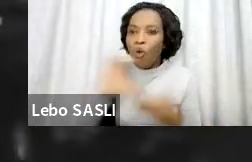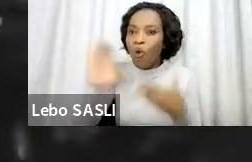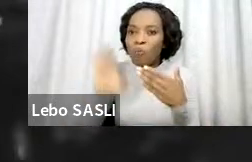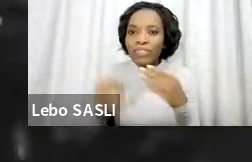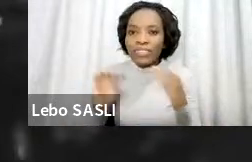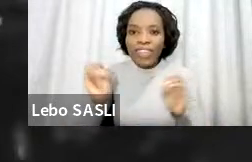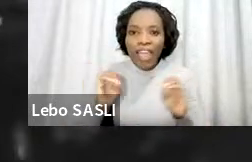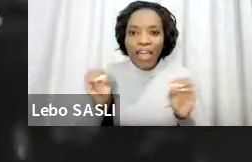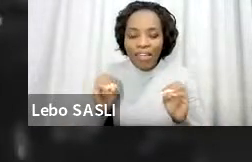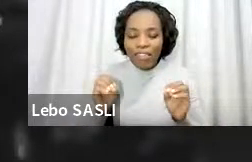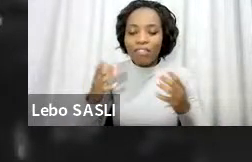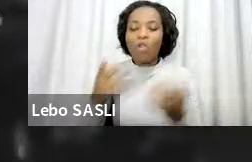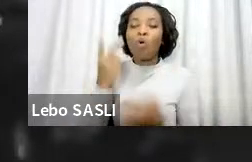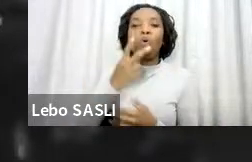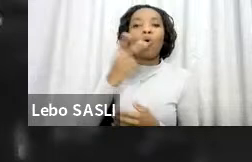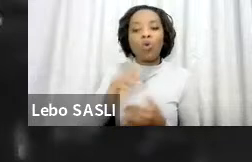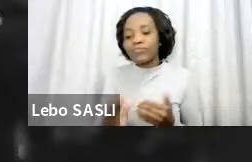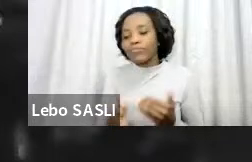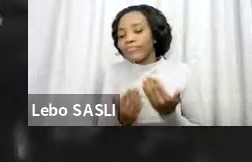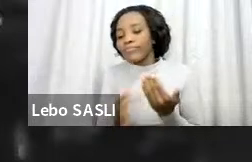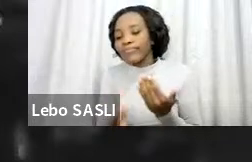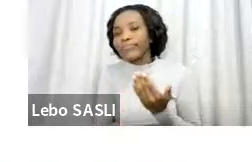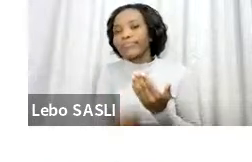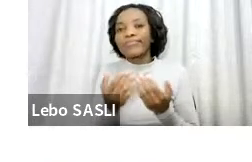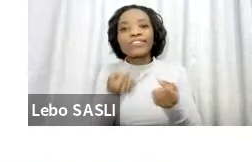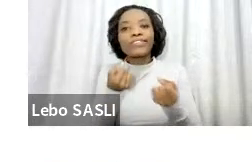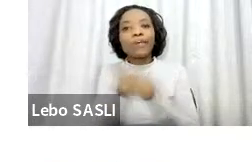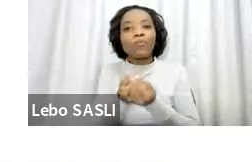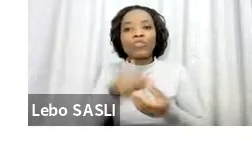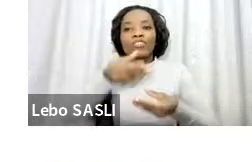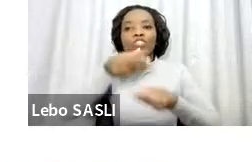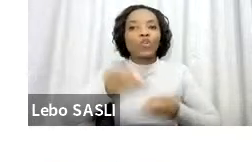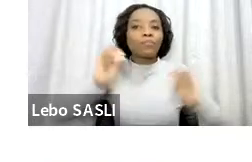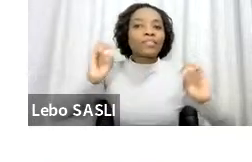submit supporting documents when they are required to do so.